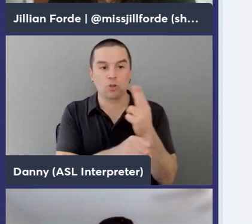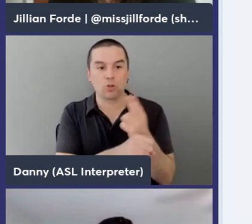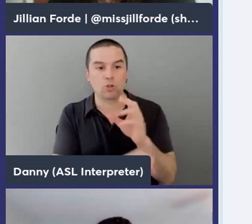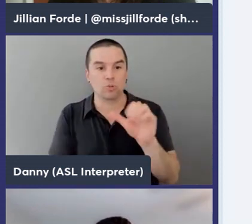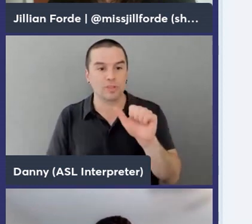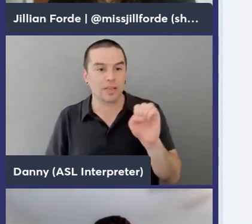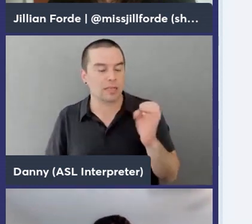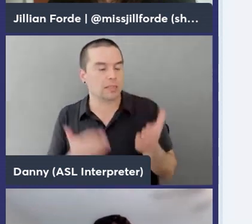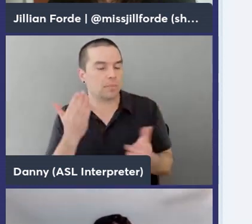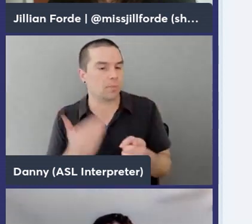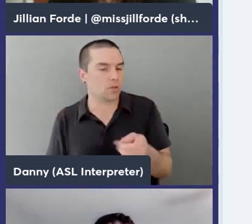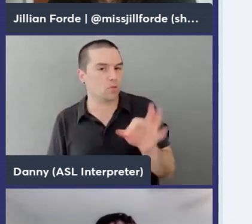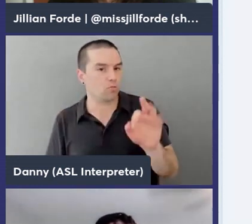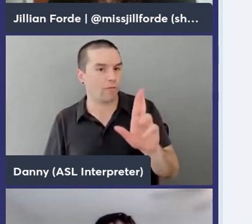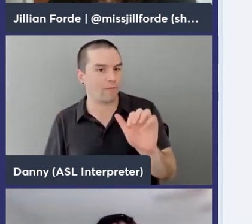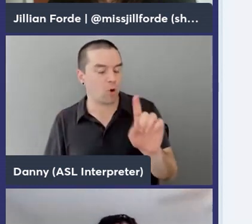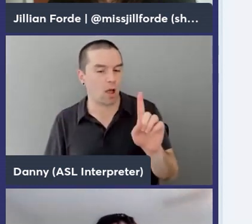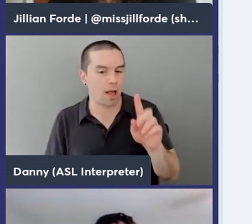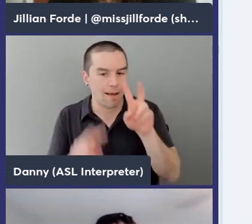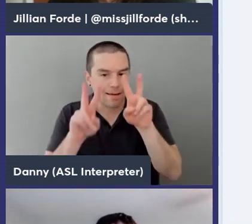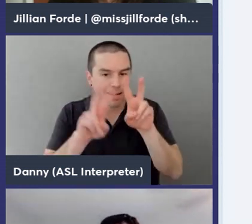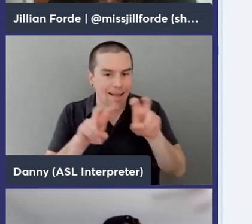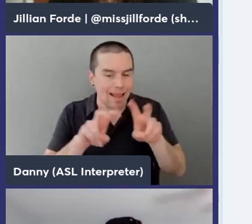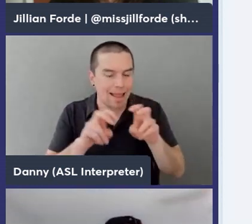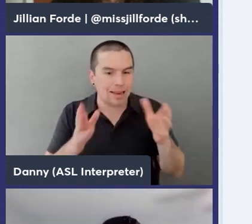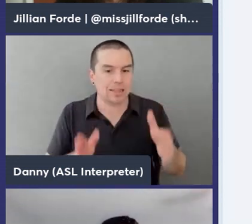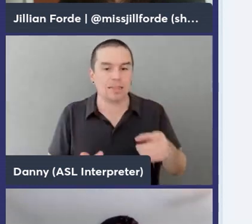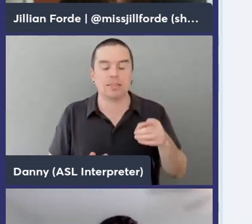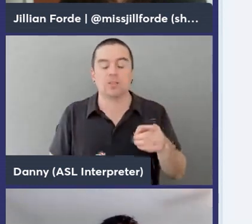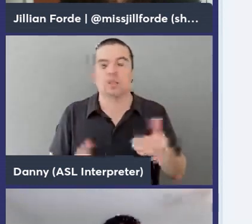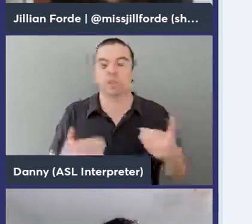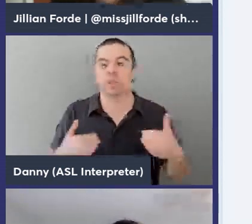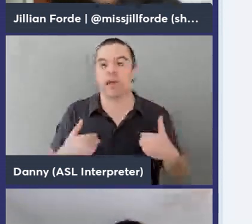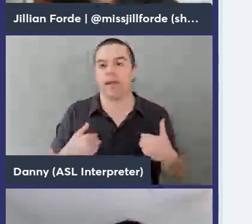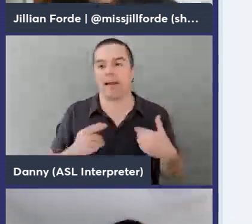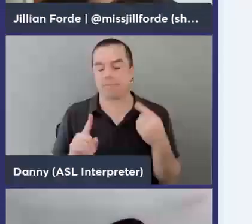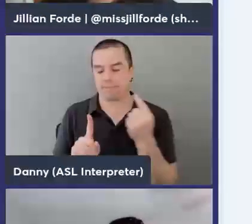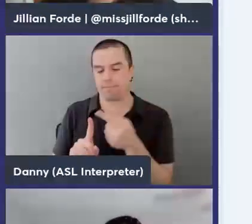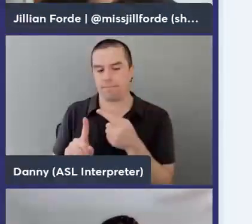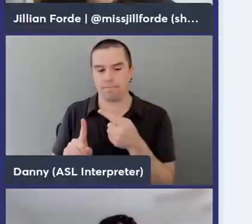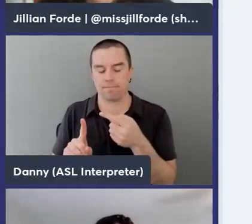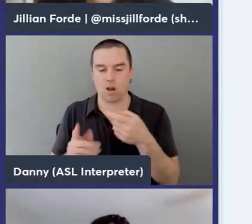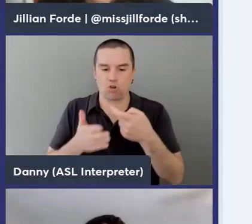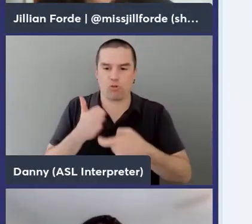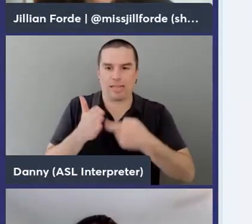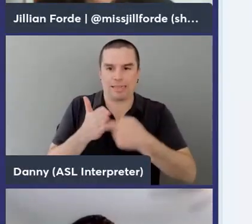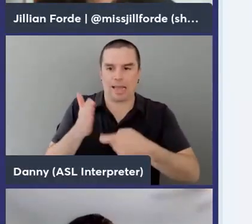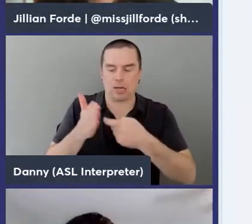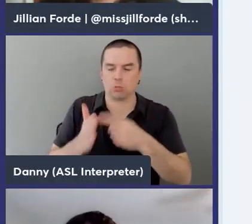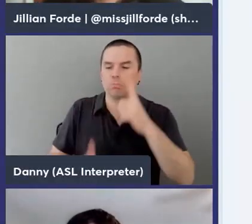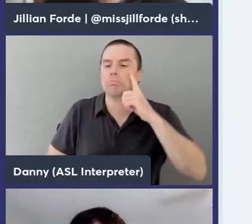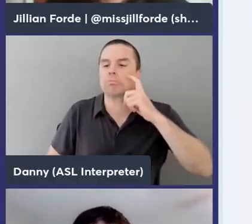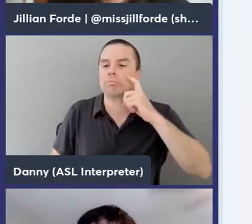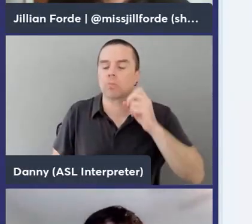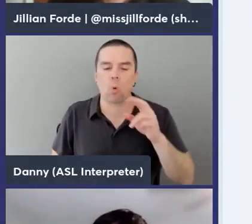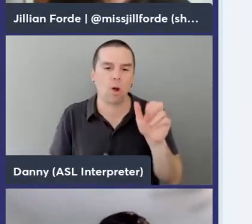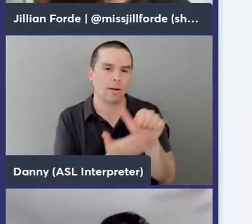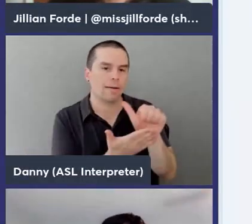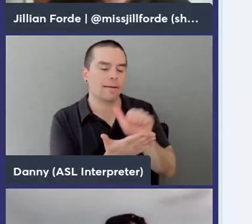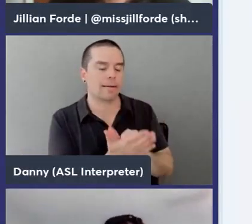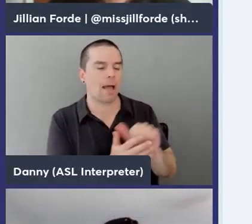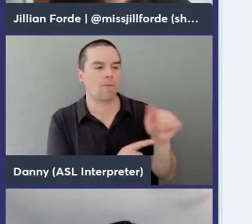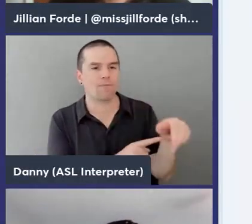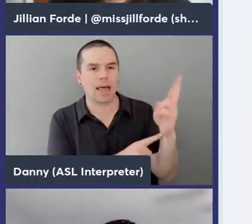analyst and you've gotten this, either a transaction that was reported as suspicious or an account got flagged as a fraudulent